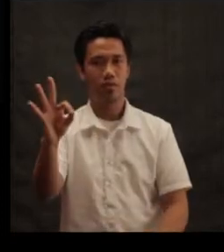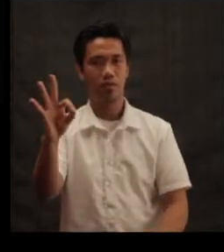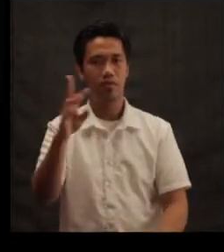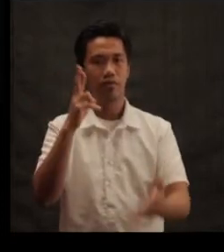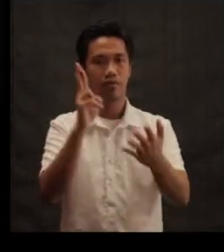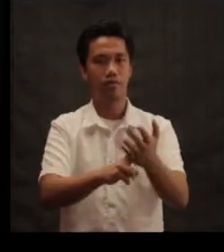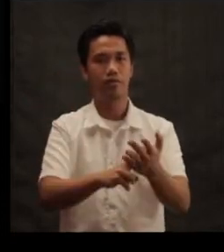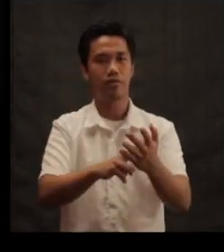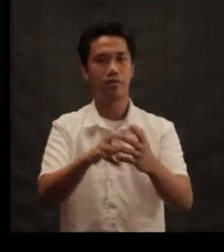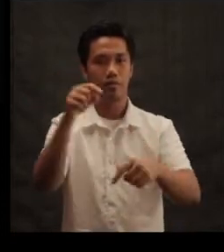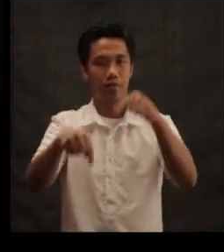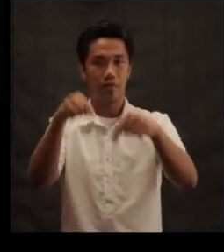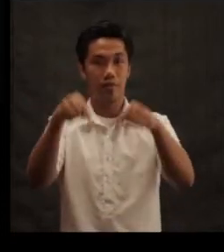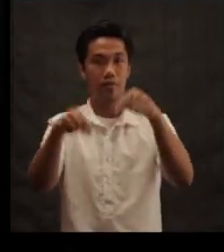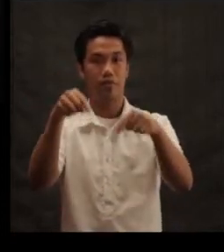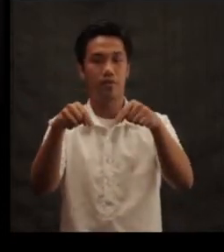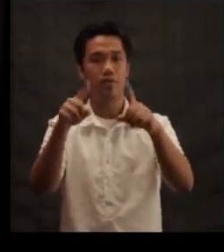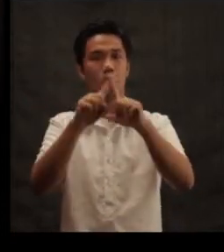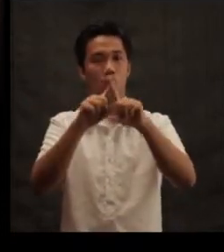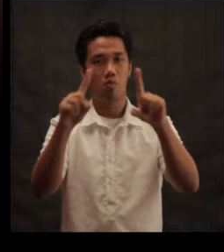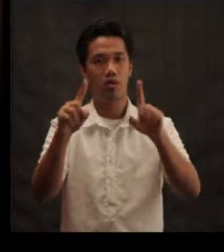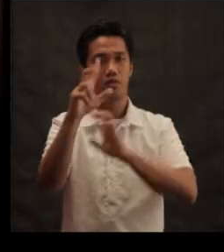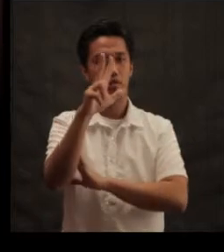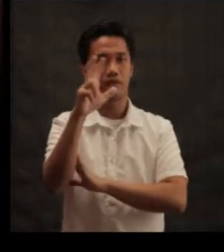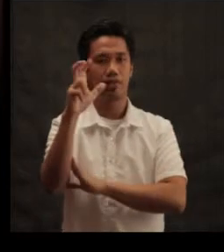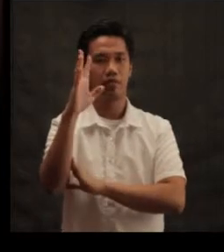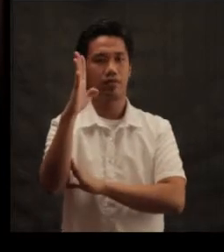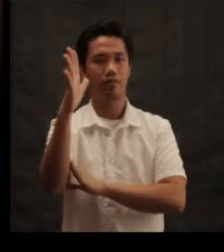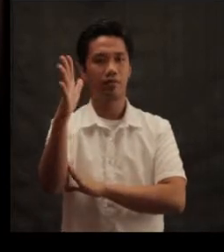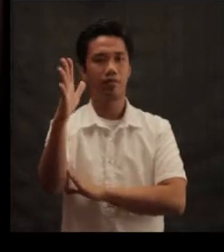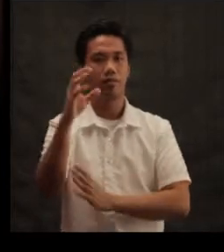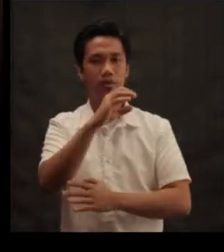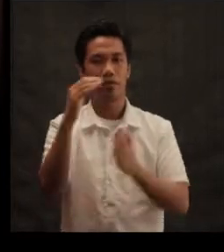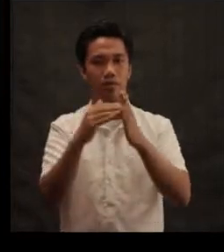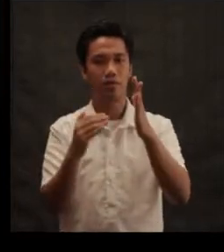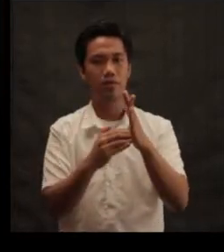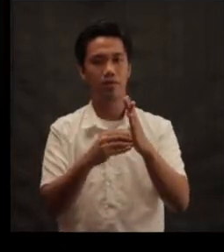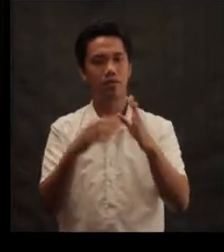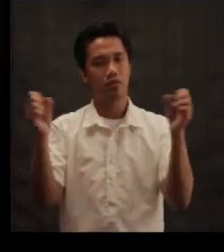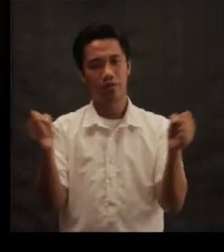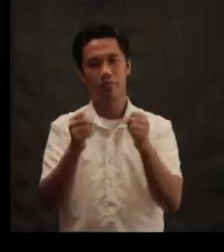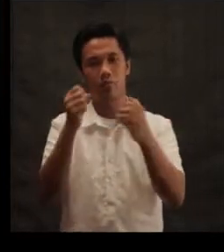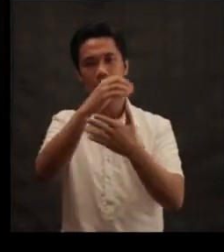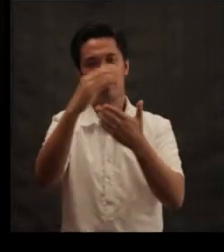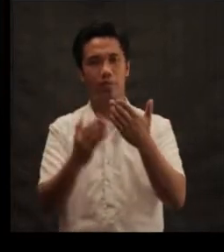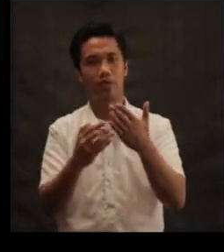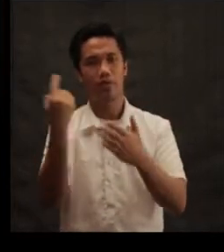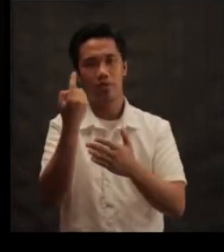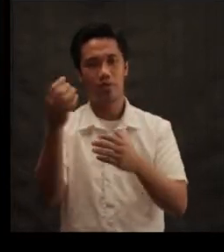345,879 registered PWDs. Pero sa 345,000 na yan, malit na porsyento